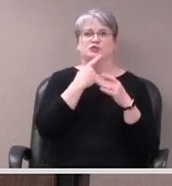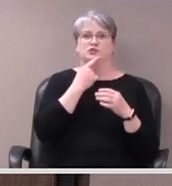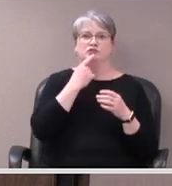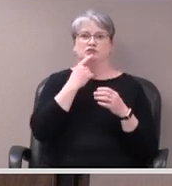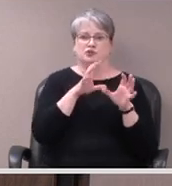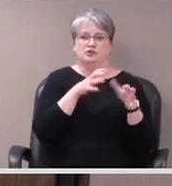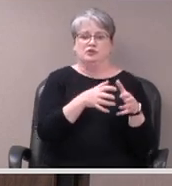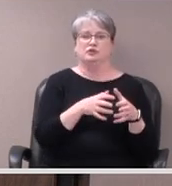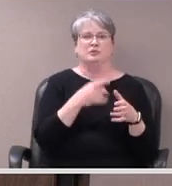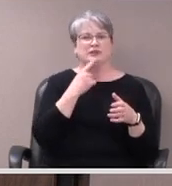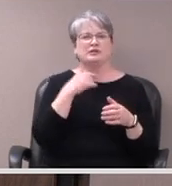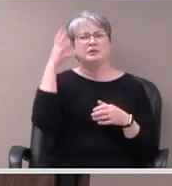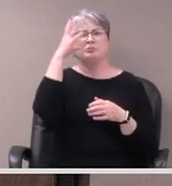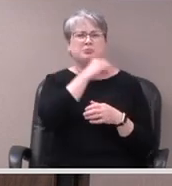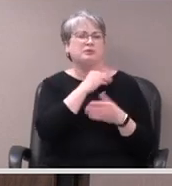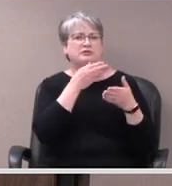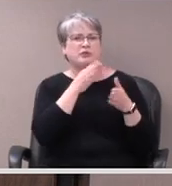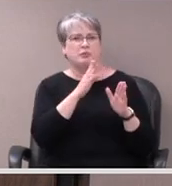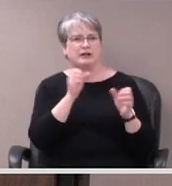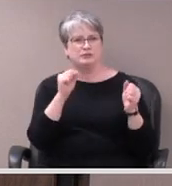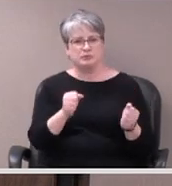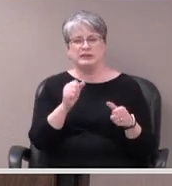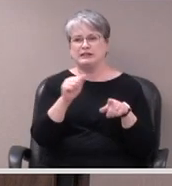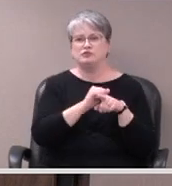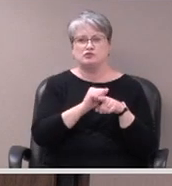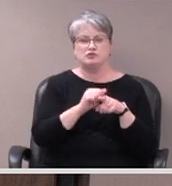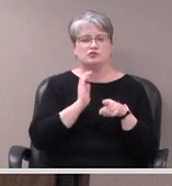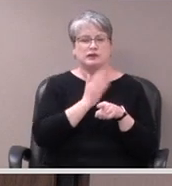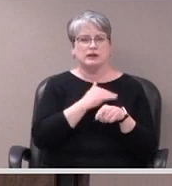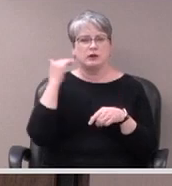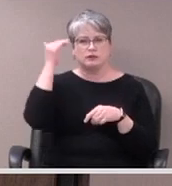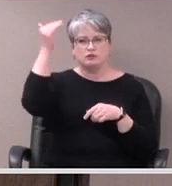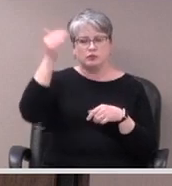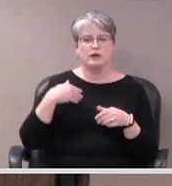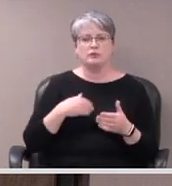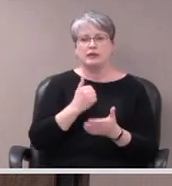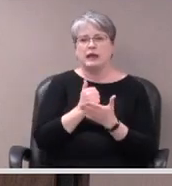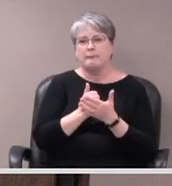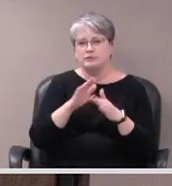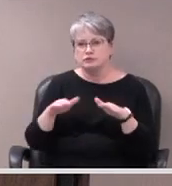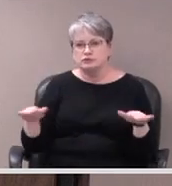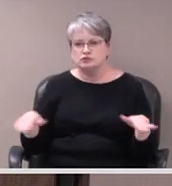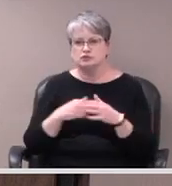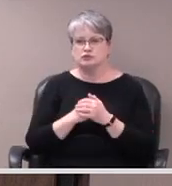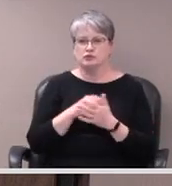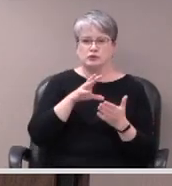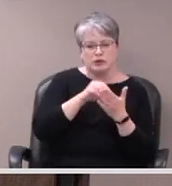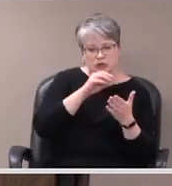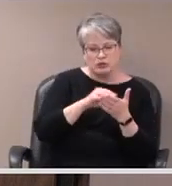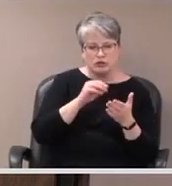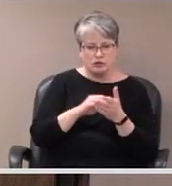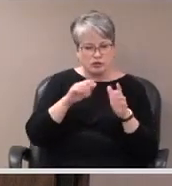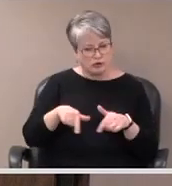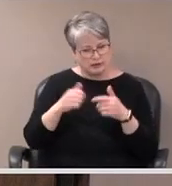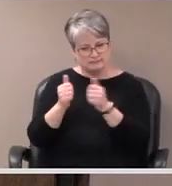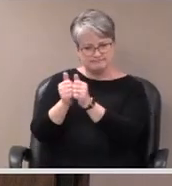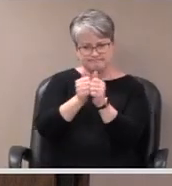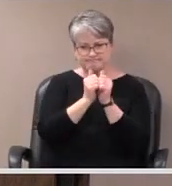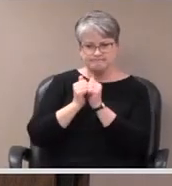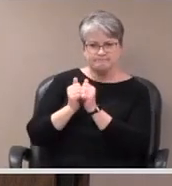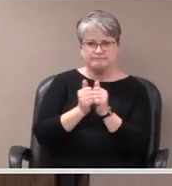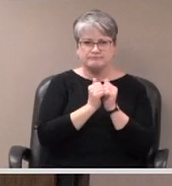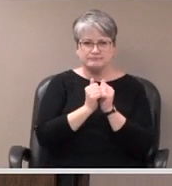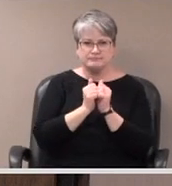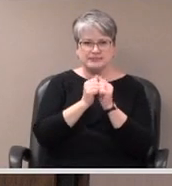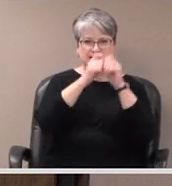the beautiful ways that we can train our adults, that we can help our children learn to live together and